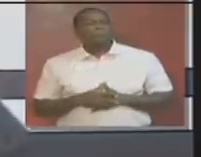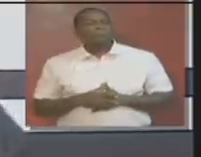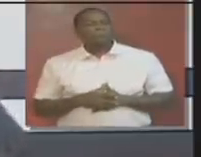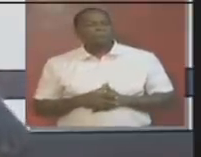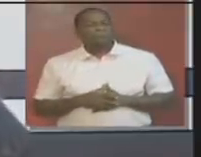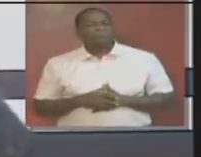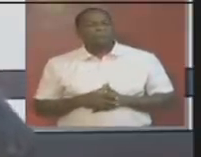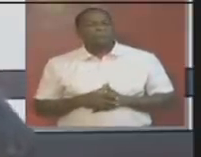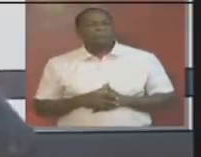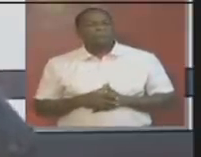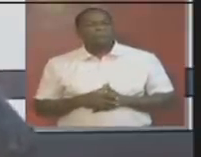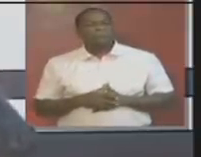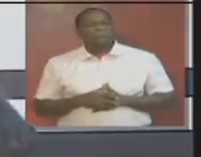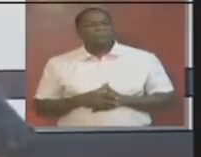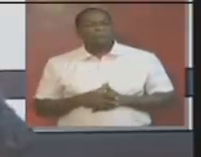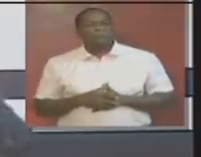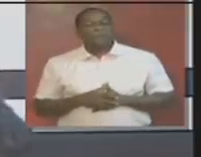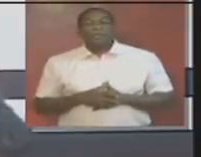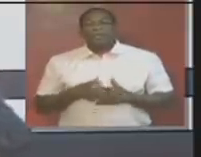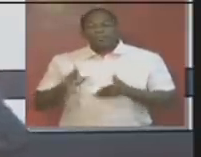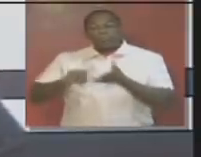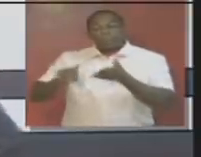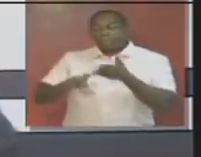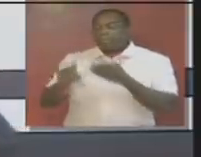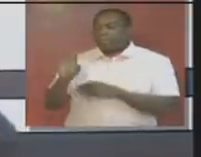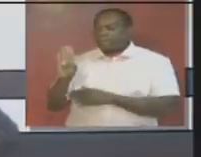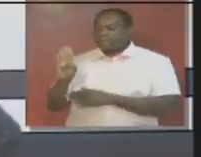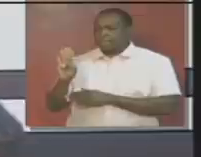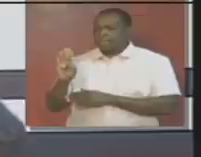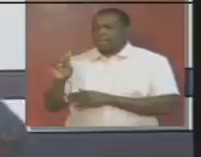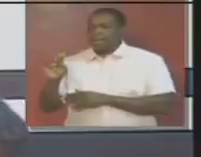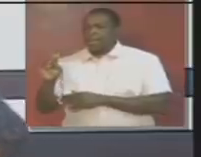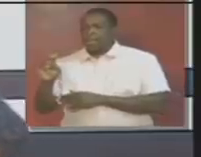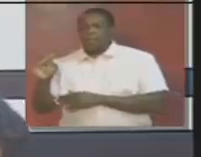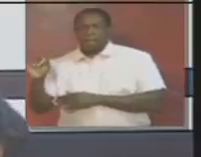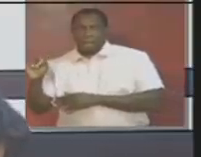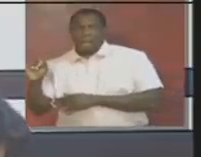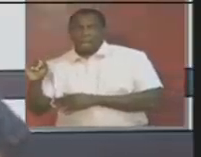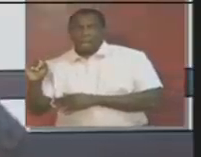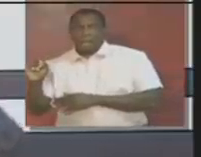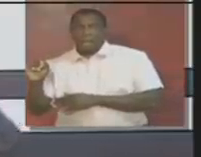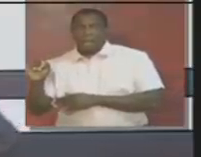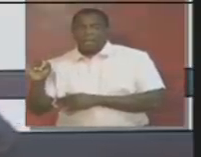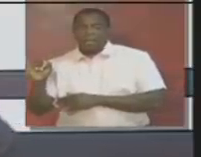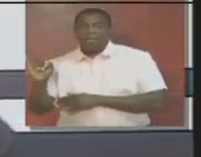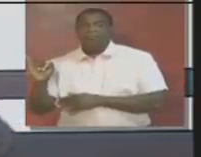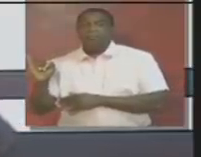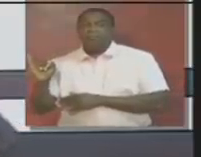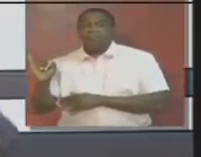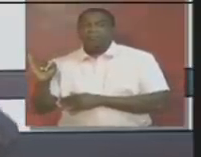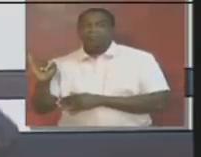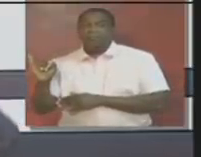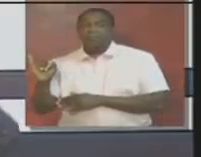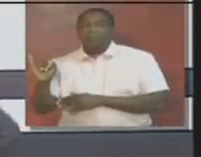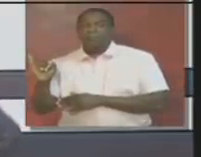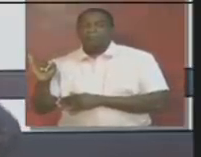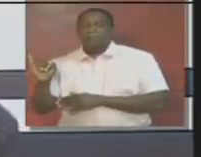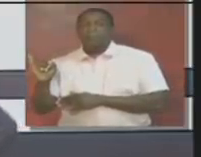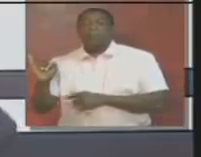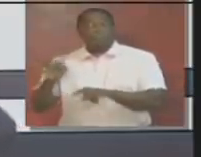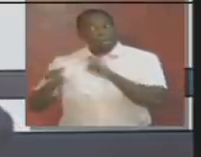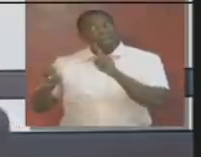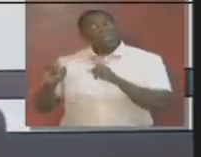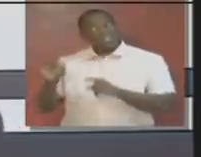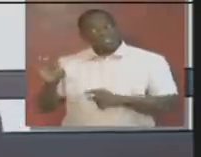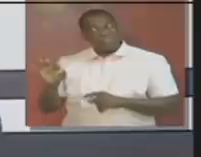that just having a BMI greater than or equal to 30 puts you at a 2 times increased risk